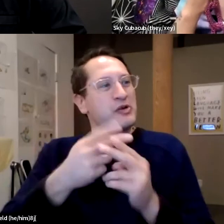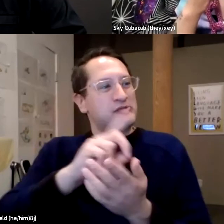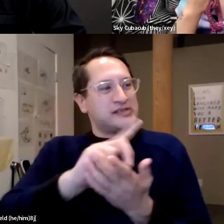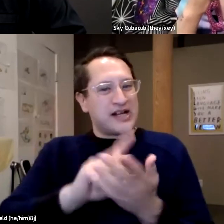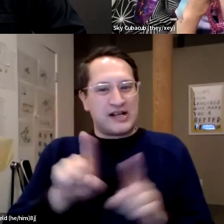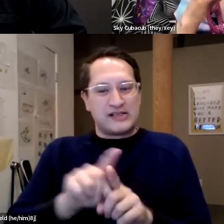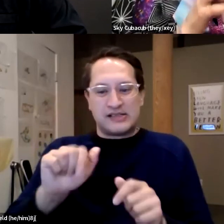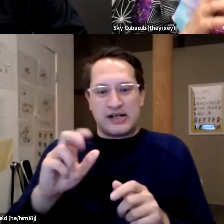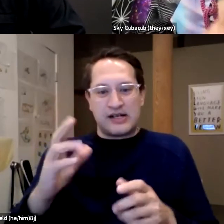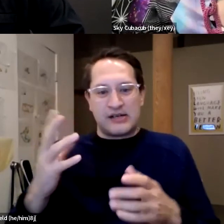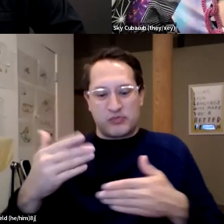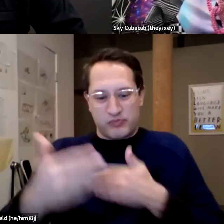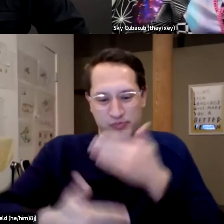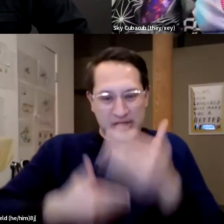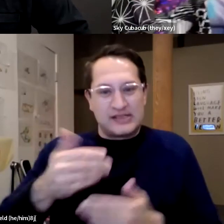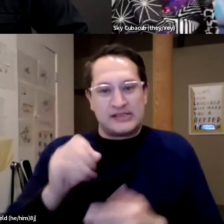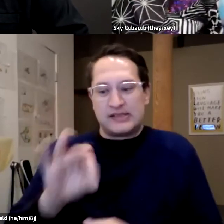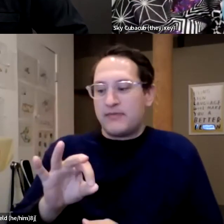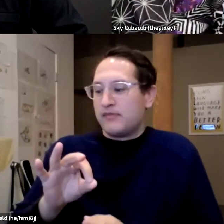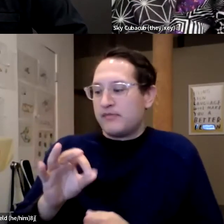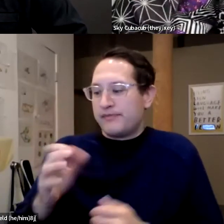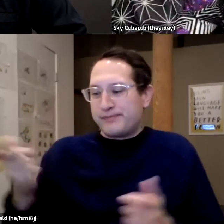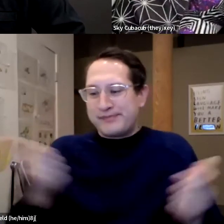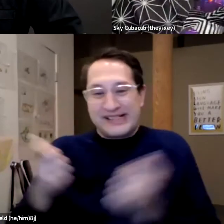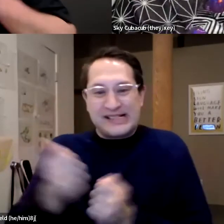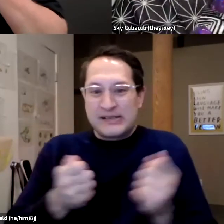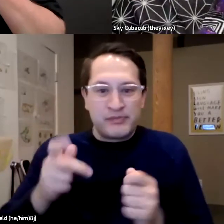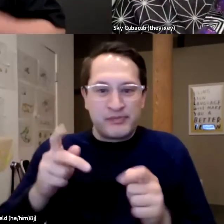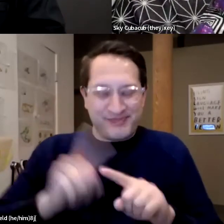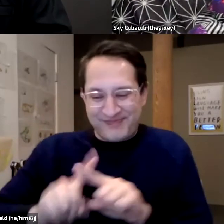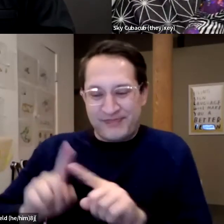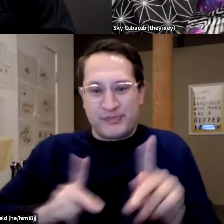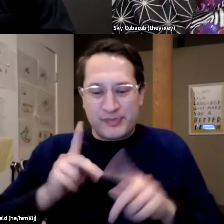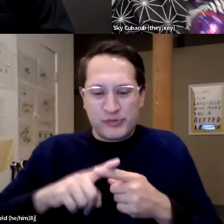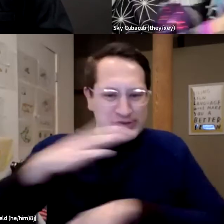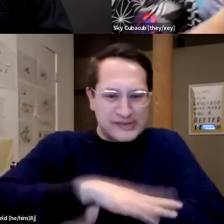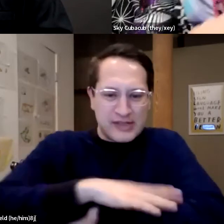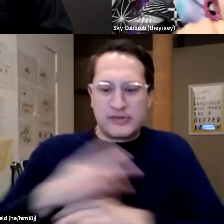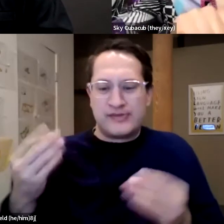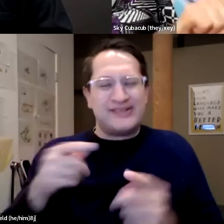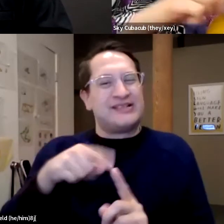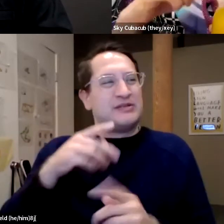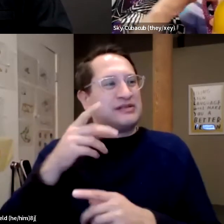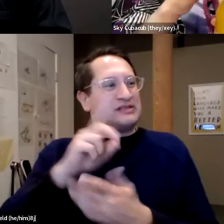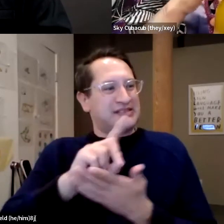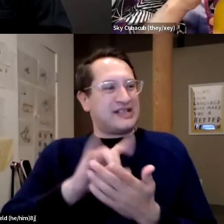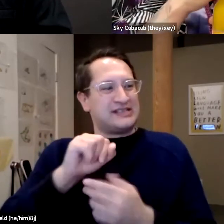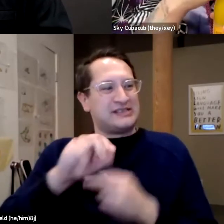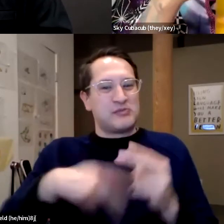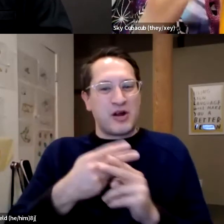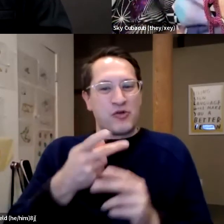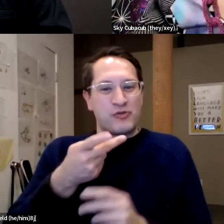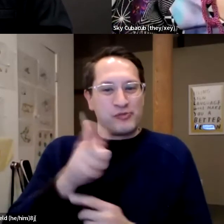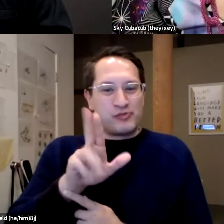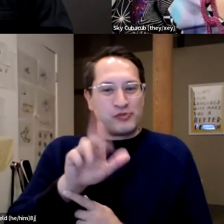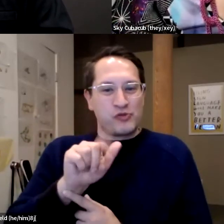door. Let's think about design as a process. It's a process of bringing in a variety of people, bringing people to the